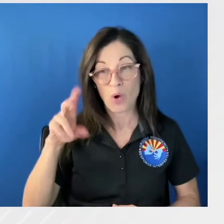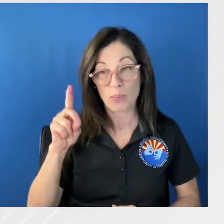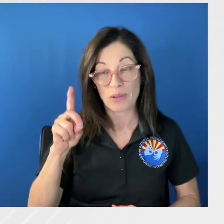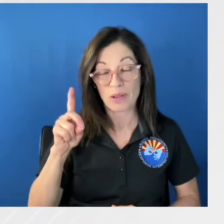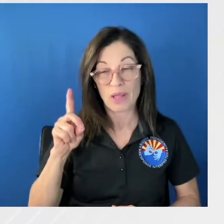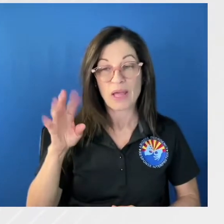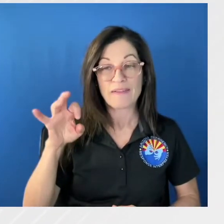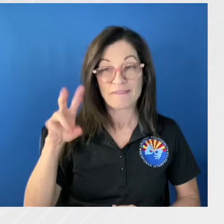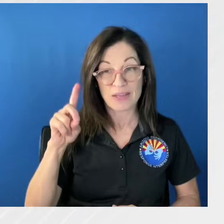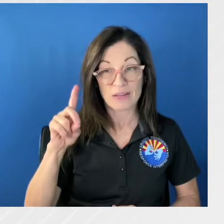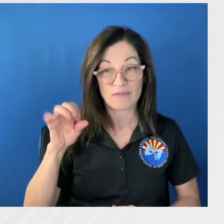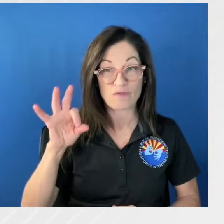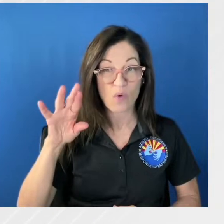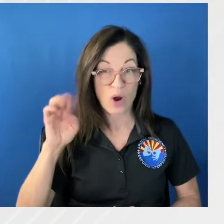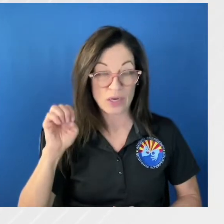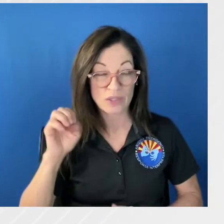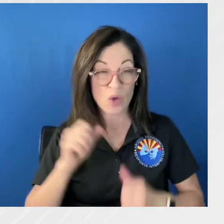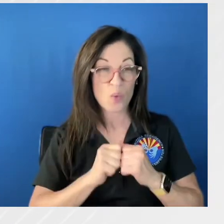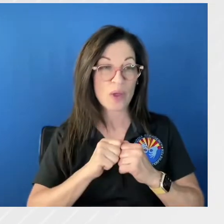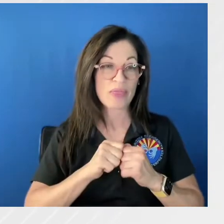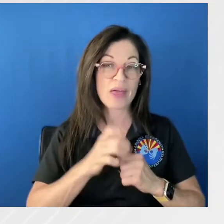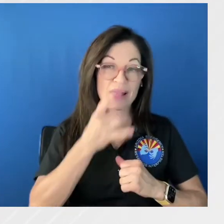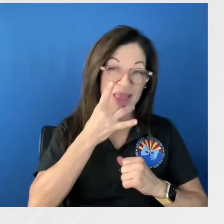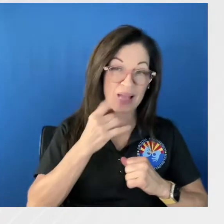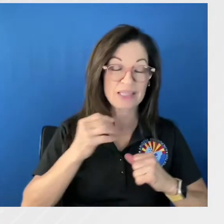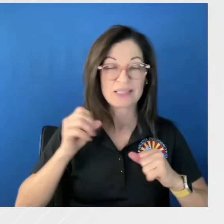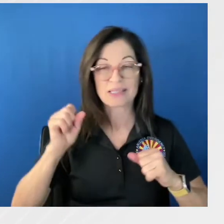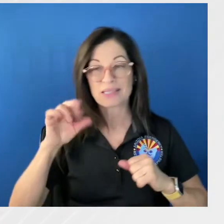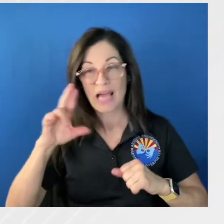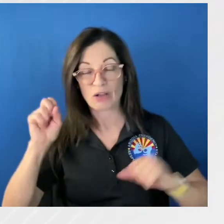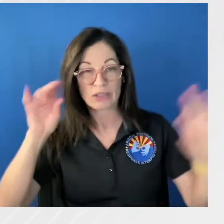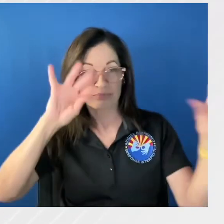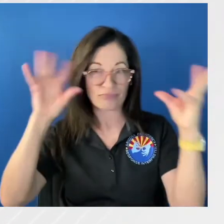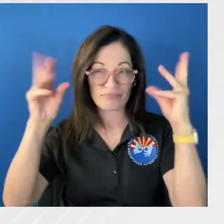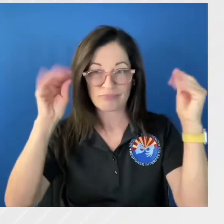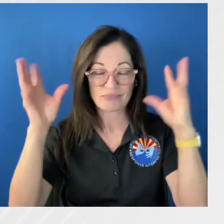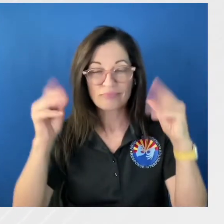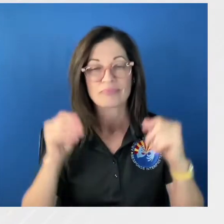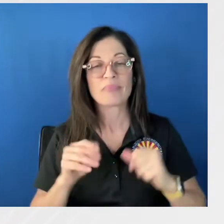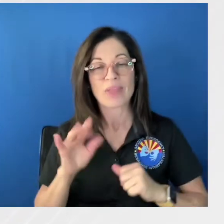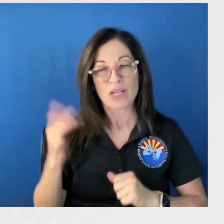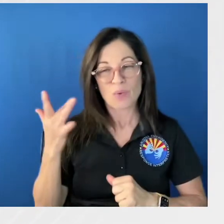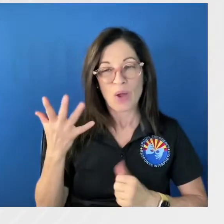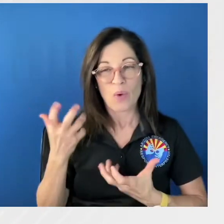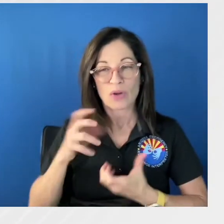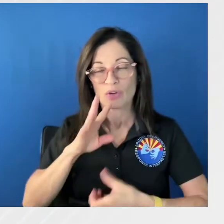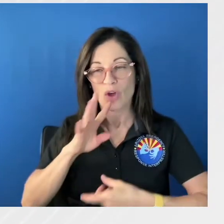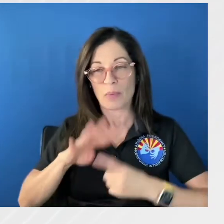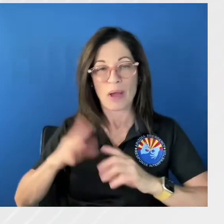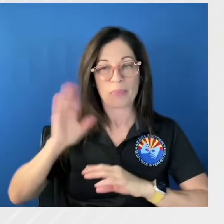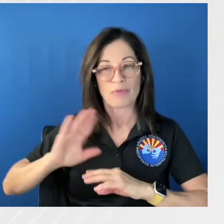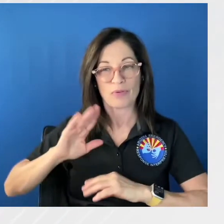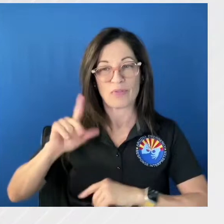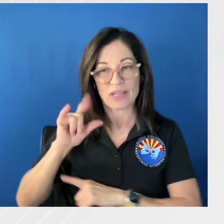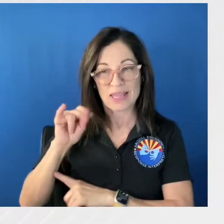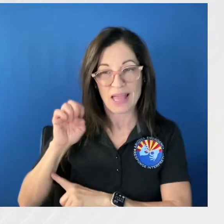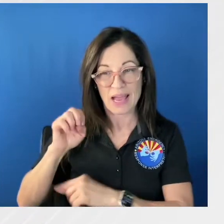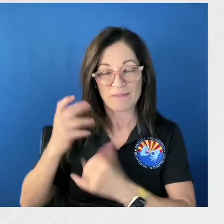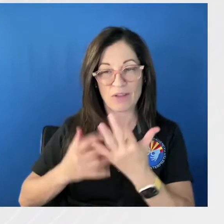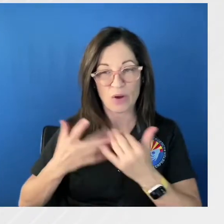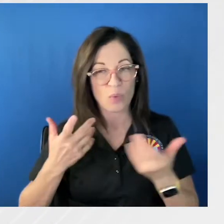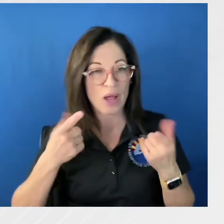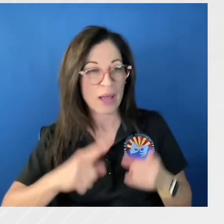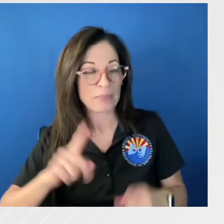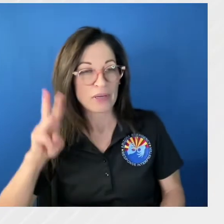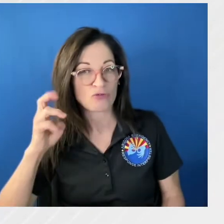and siren can scramble into an area, and this is why I wanted to start talking about the line fire and then when we came over into what happened in Wrightwood.